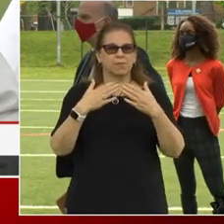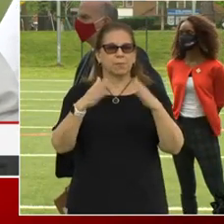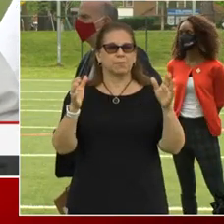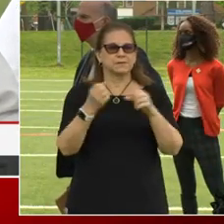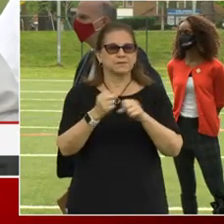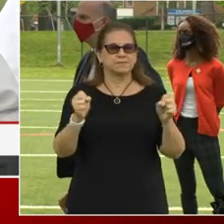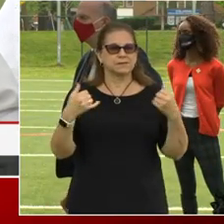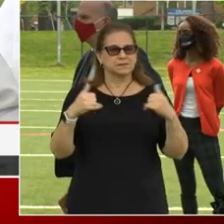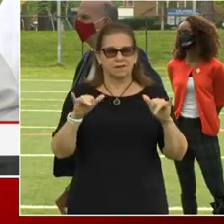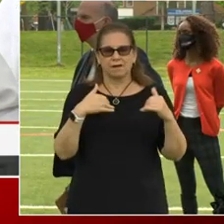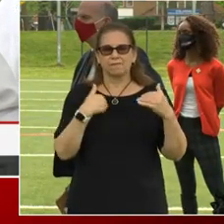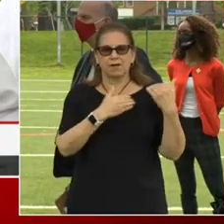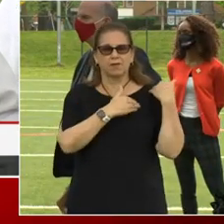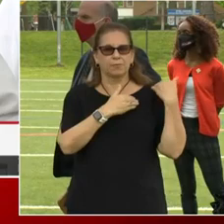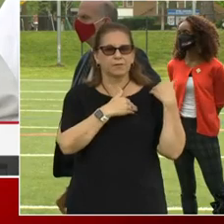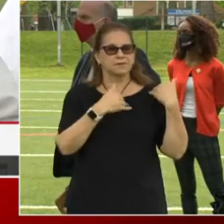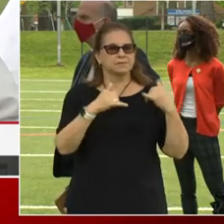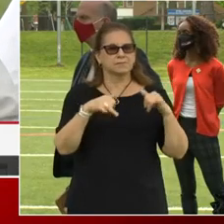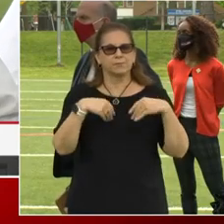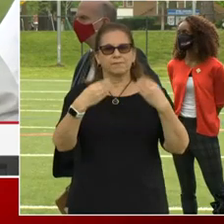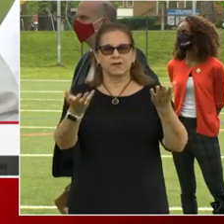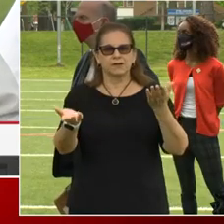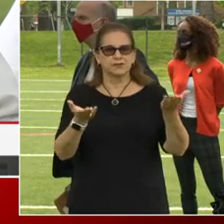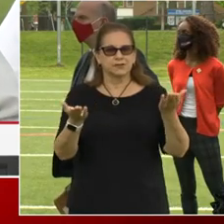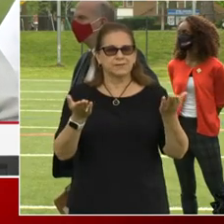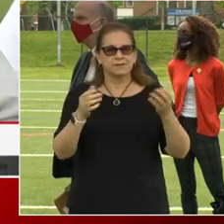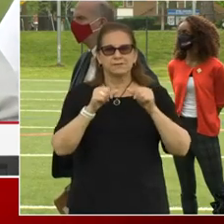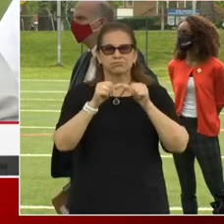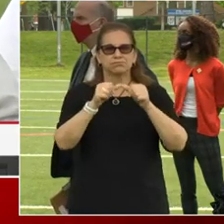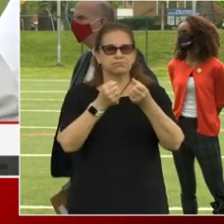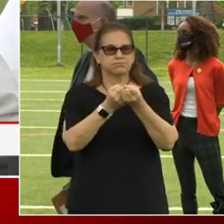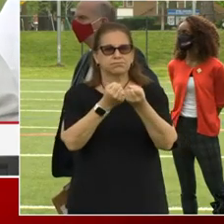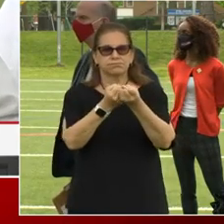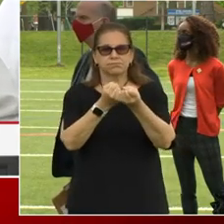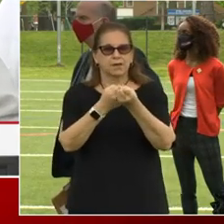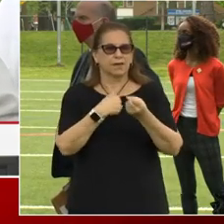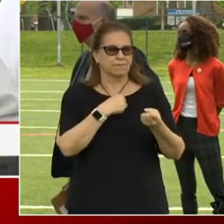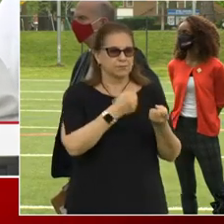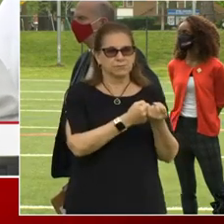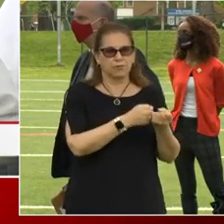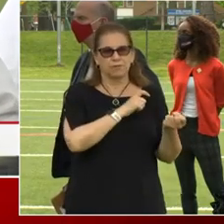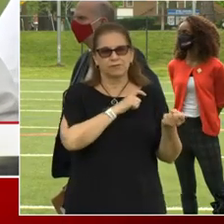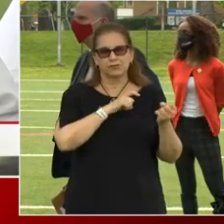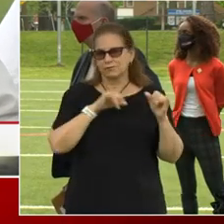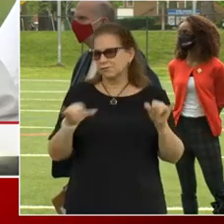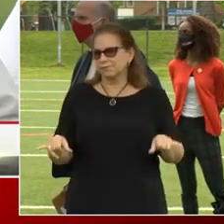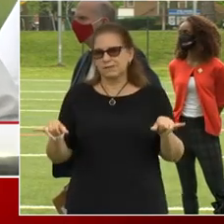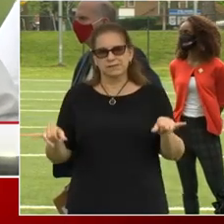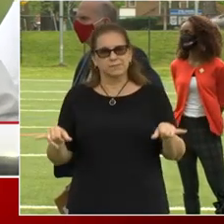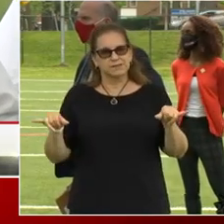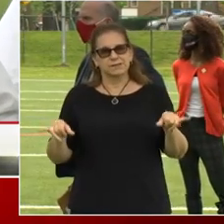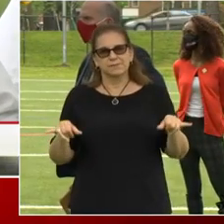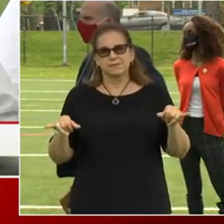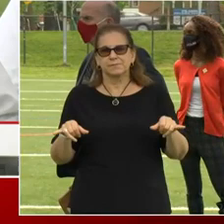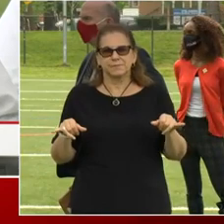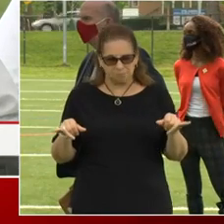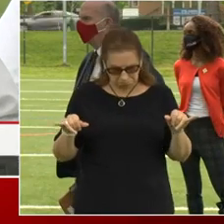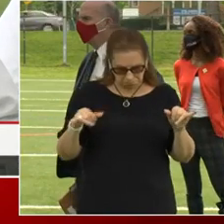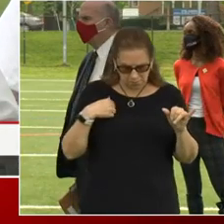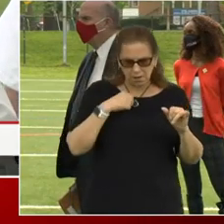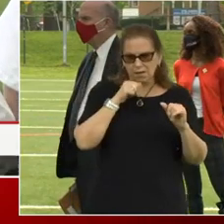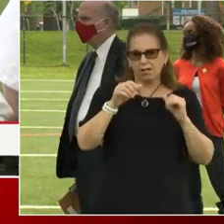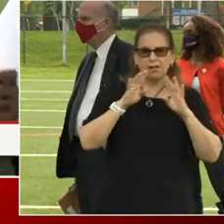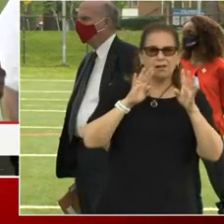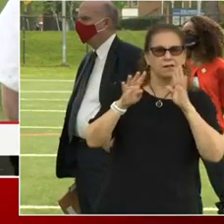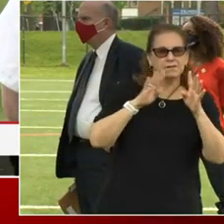responsibility to the community, so we'll continue to do that. We have to support our officers. In addition to supporting our officers, I don't just mean that in word, I also mean that in